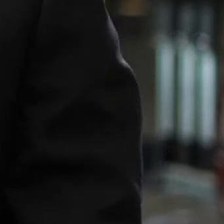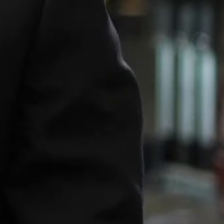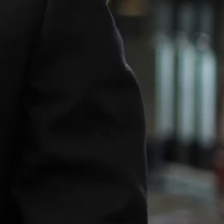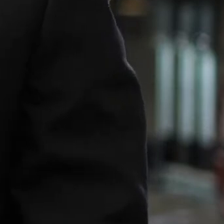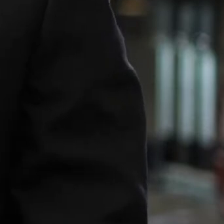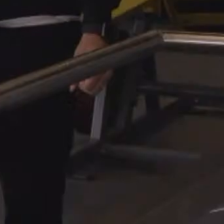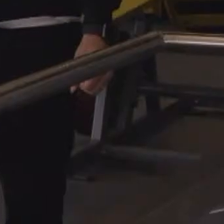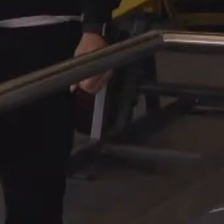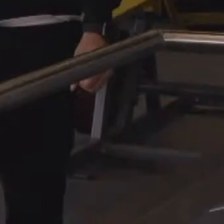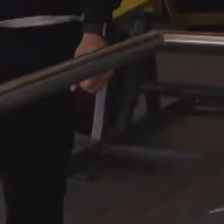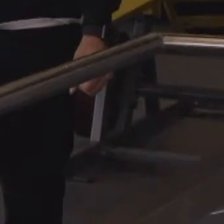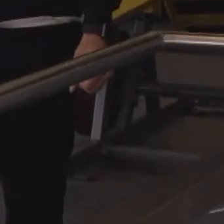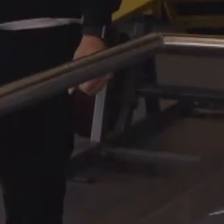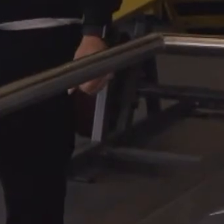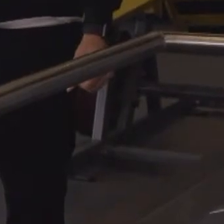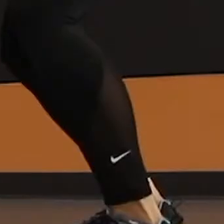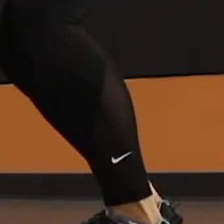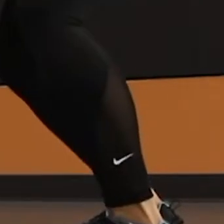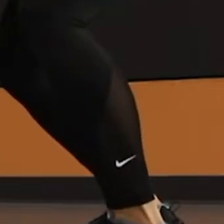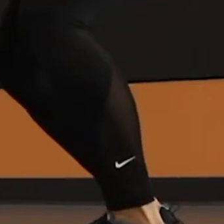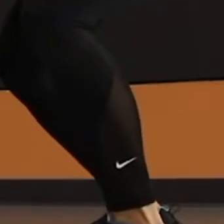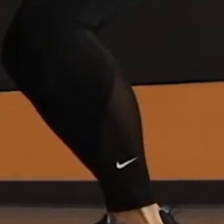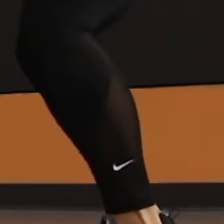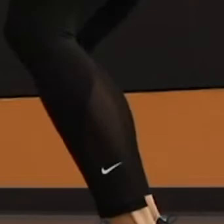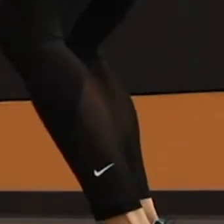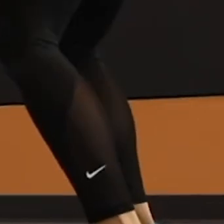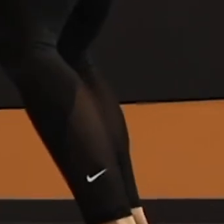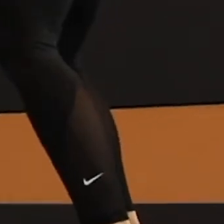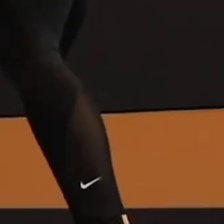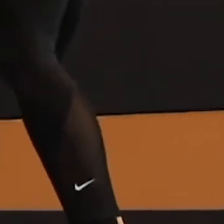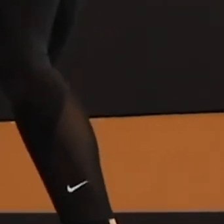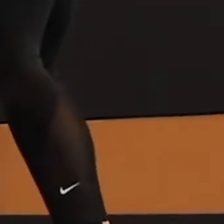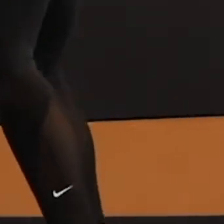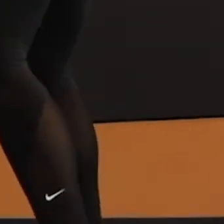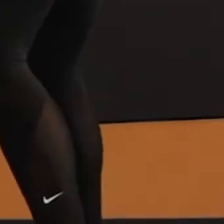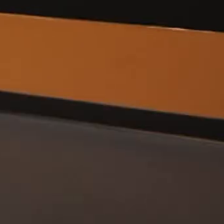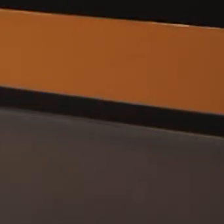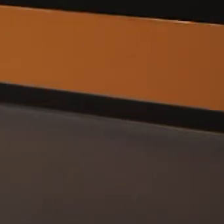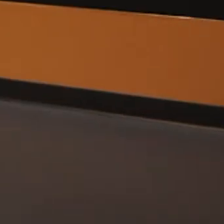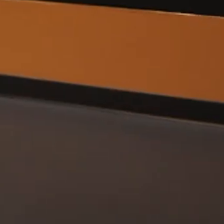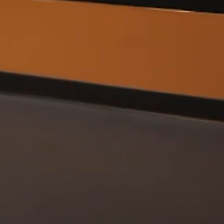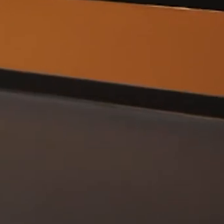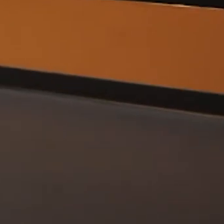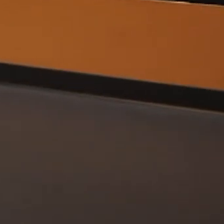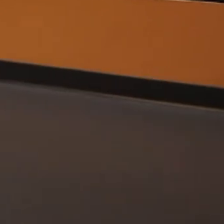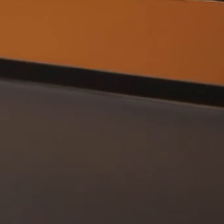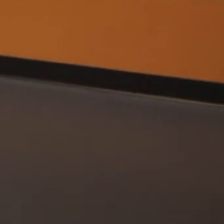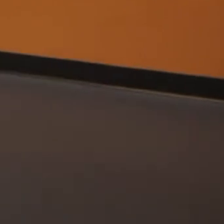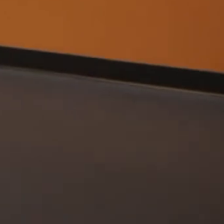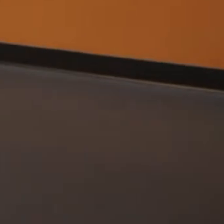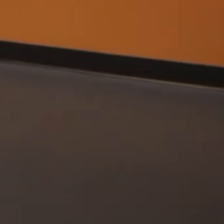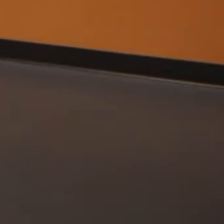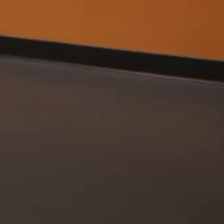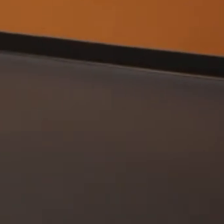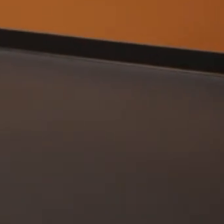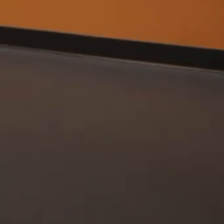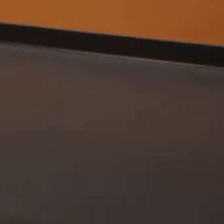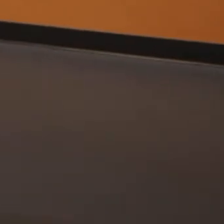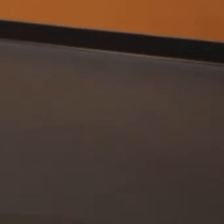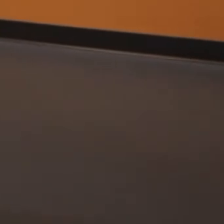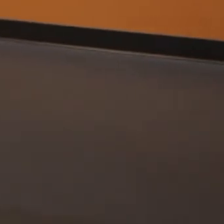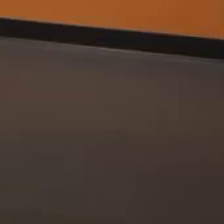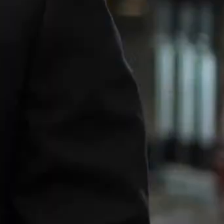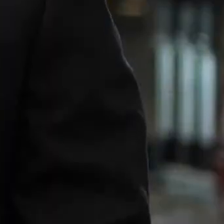teachers, researchers, even students, and thinking about the things that could happen in this space and how those